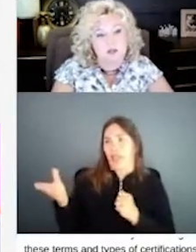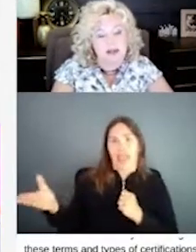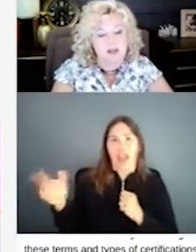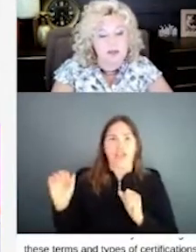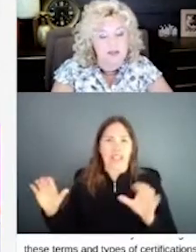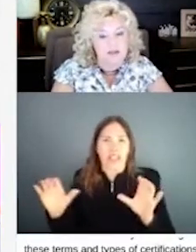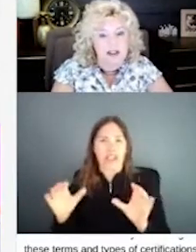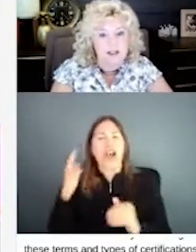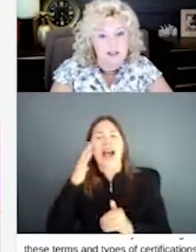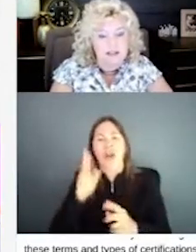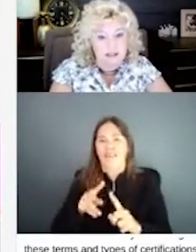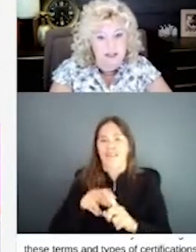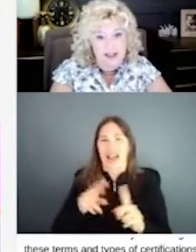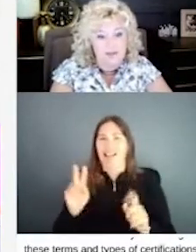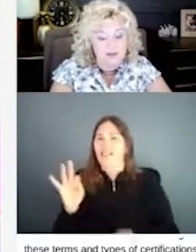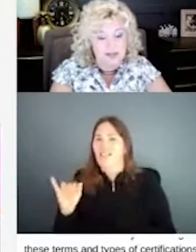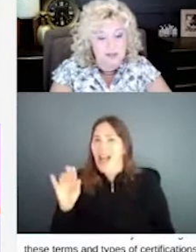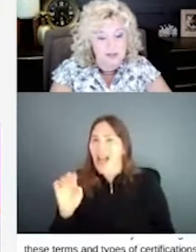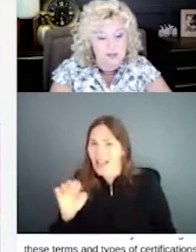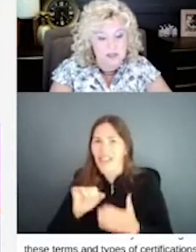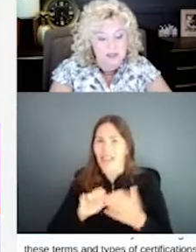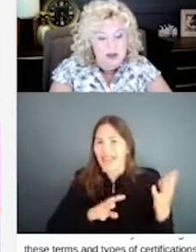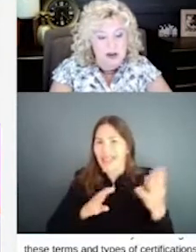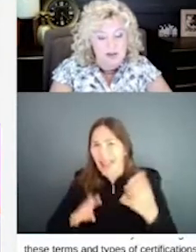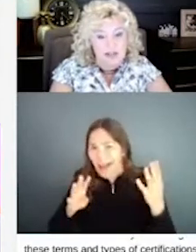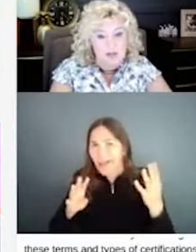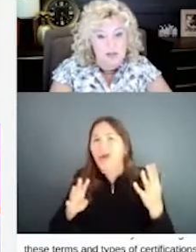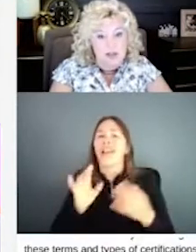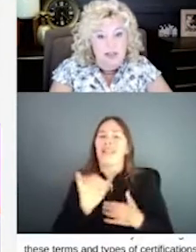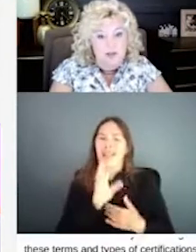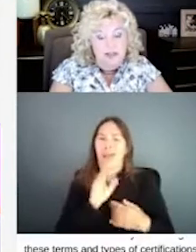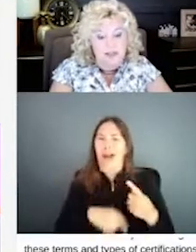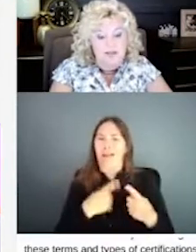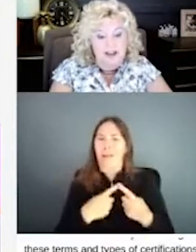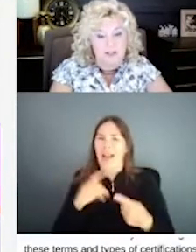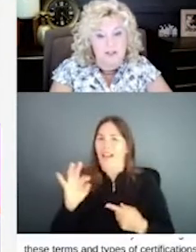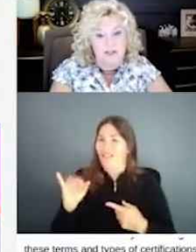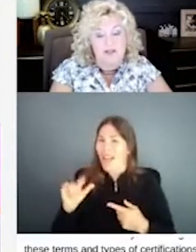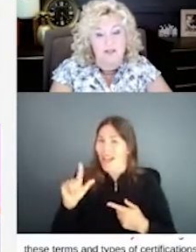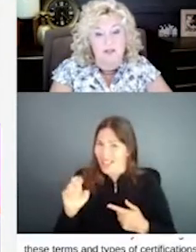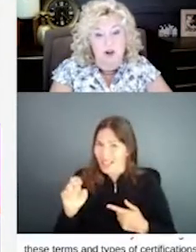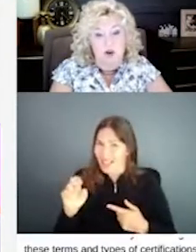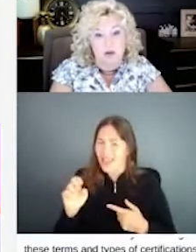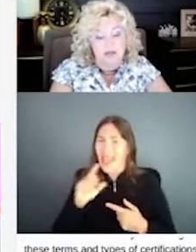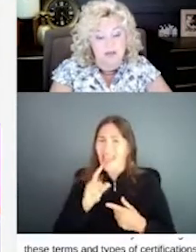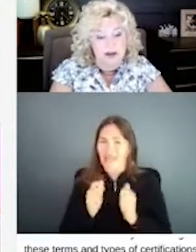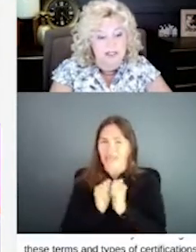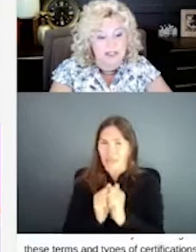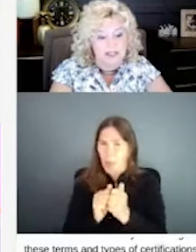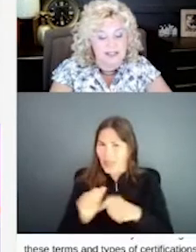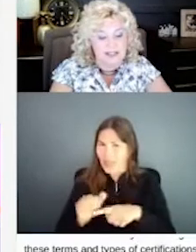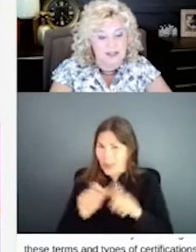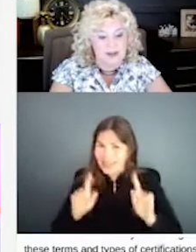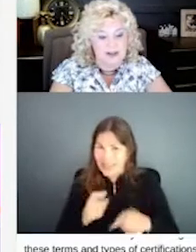know that the files that they have you download, that's what you're talking about, is the files that go with the practice tests.